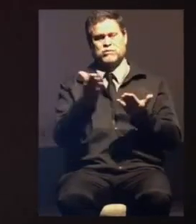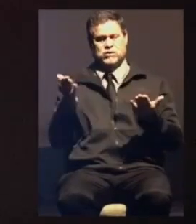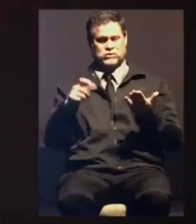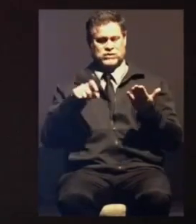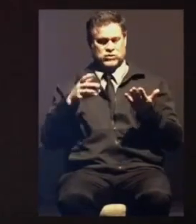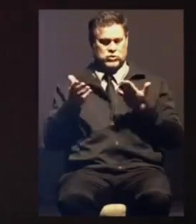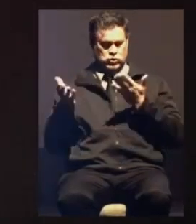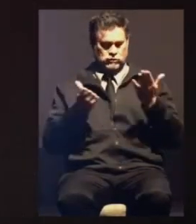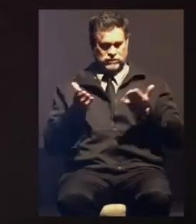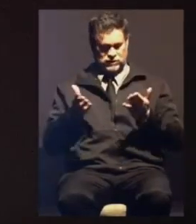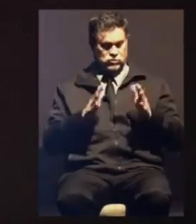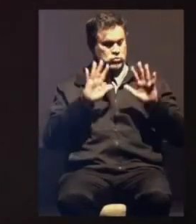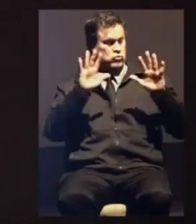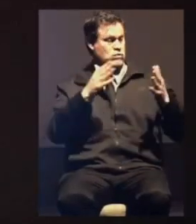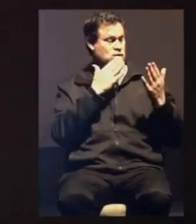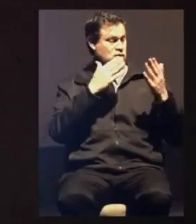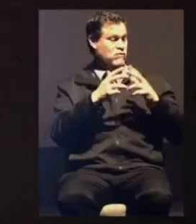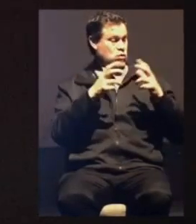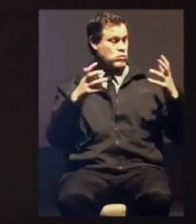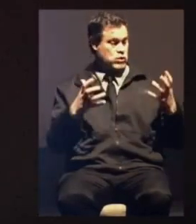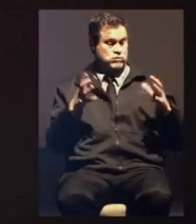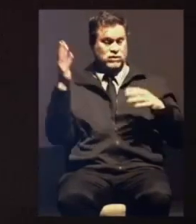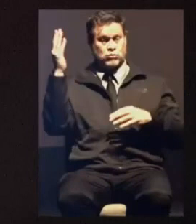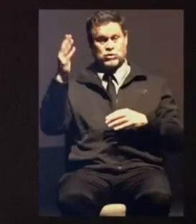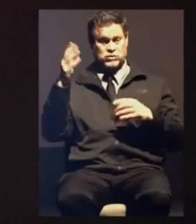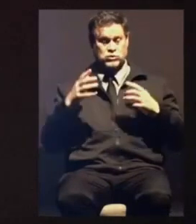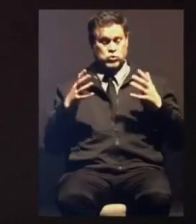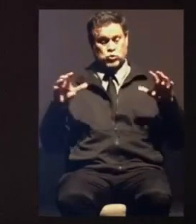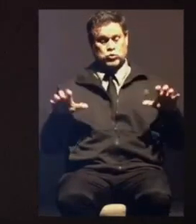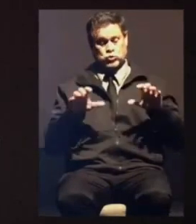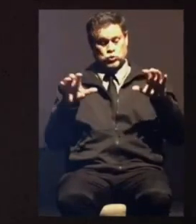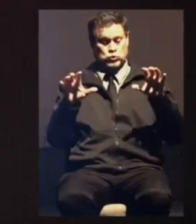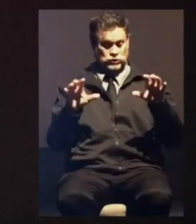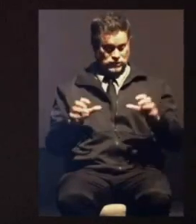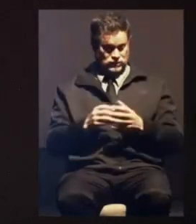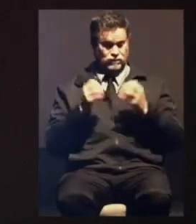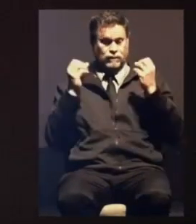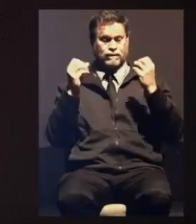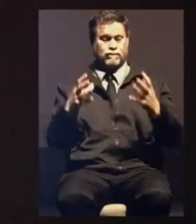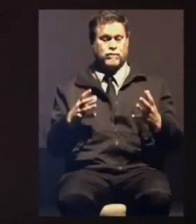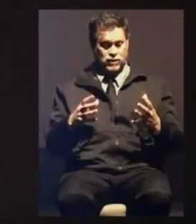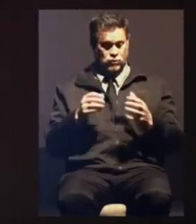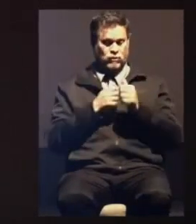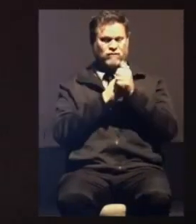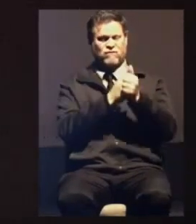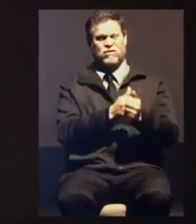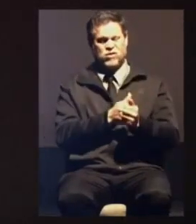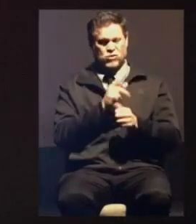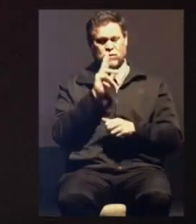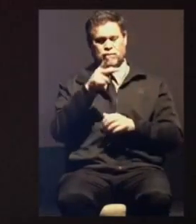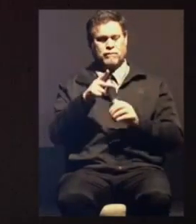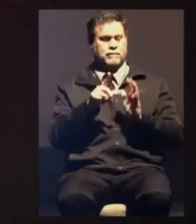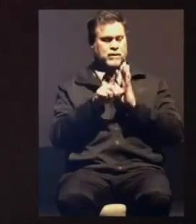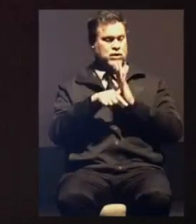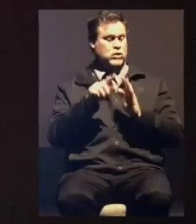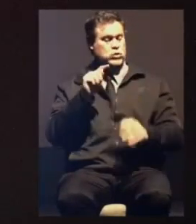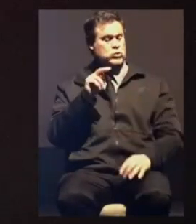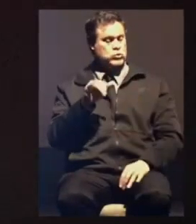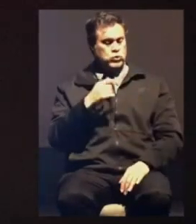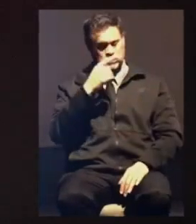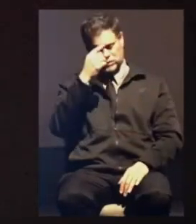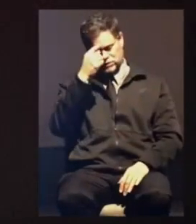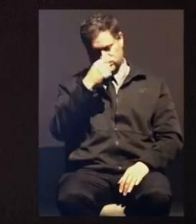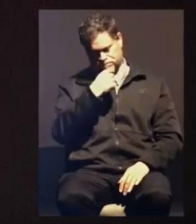services. Great. Thanks very much for that presentation of what you're doing. There'll be many threads we'll follow up later on, but thanks. Tony,